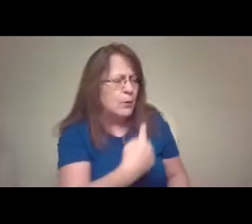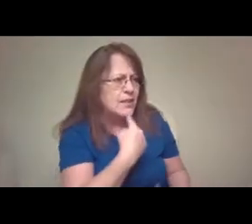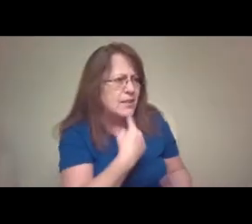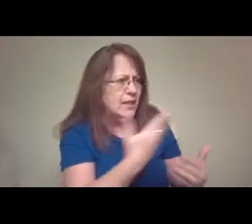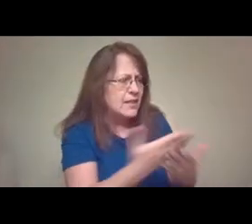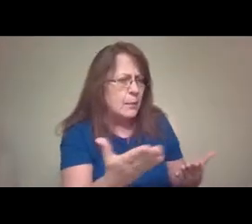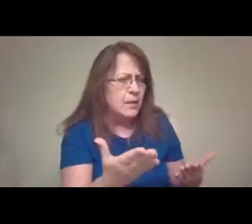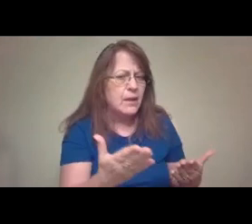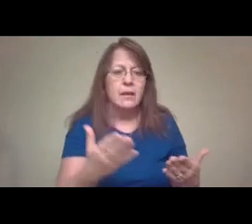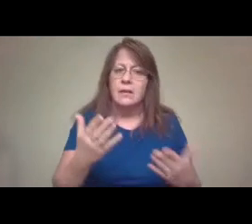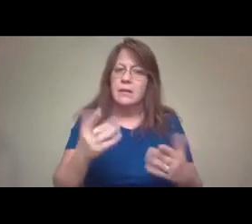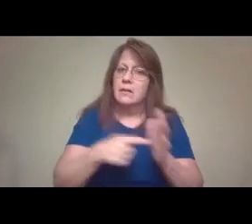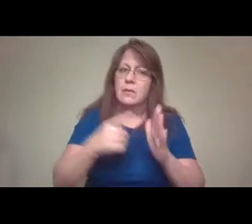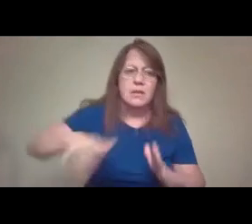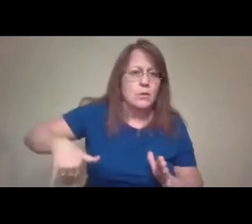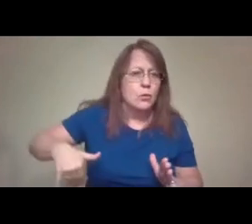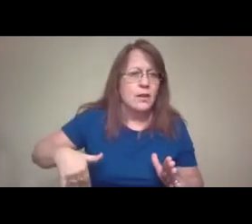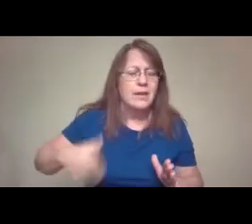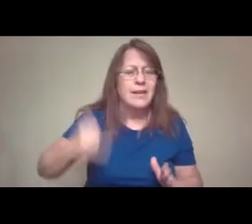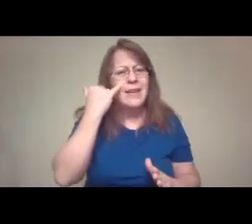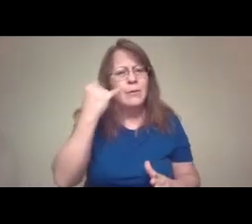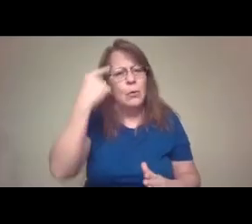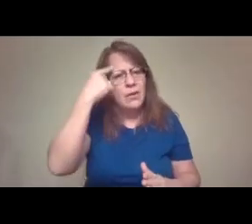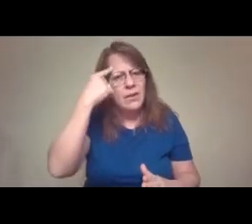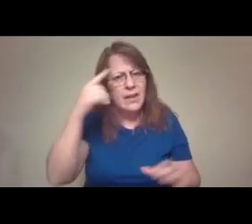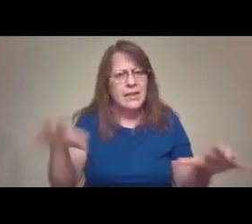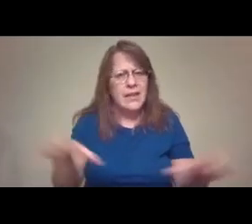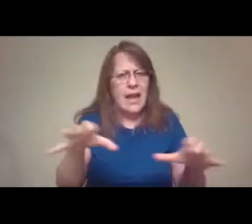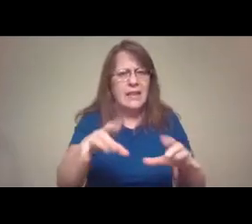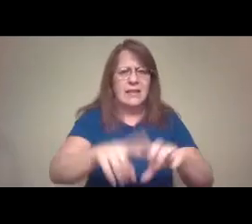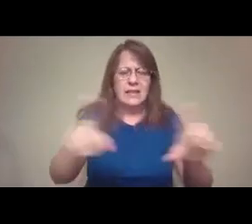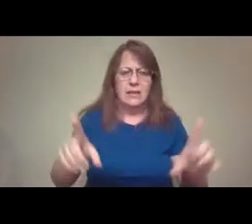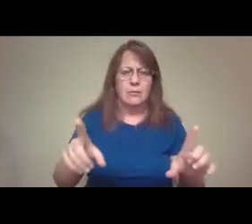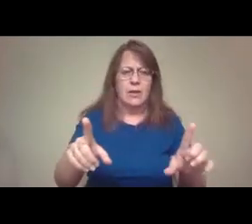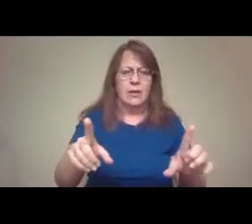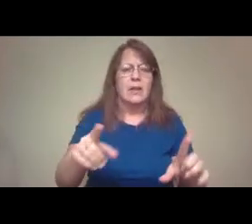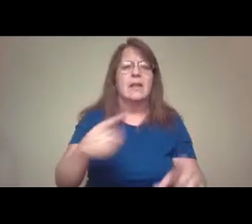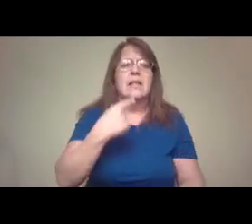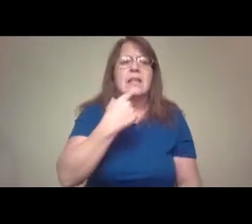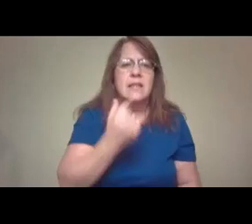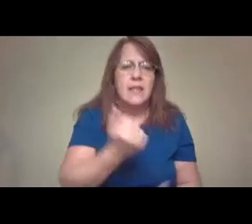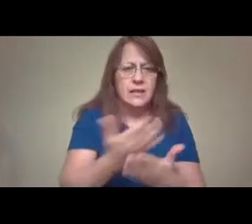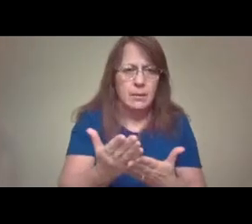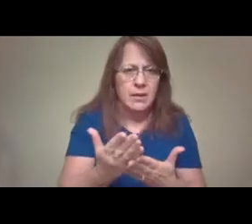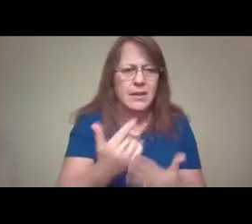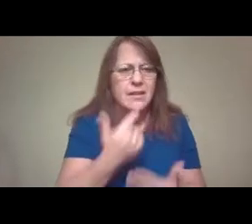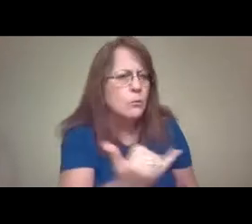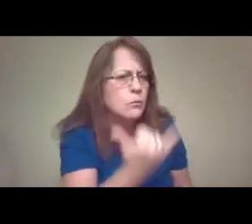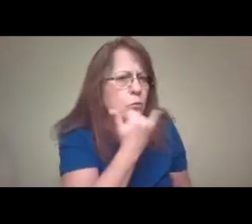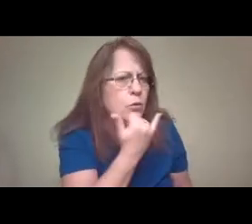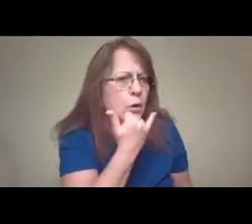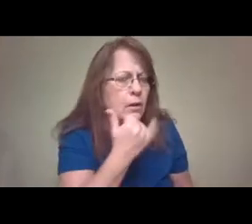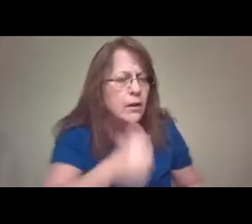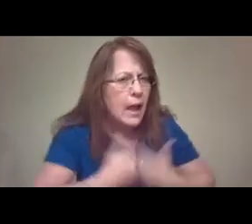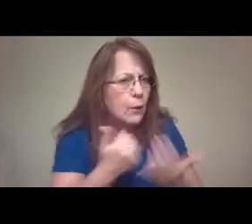think your kid's acting different, if she seems like a different person, say something. Say, what's wrong? How can I help? And